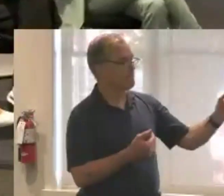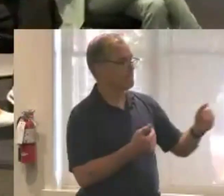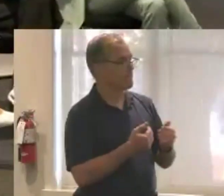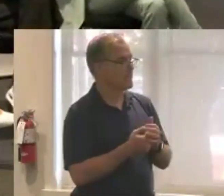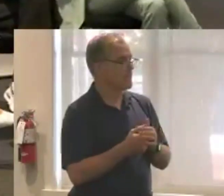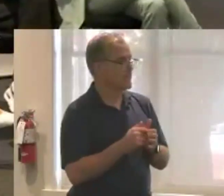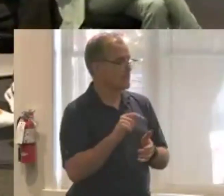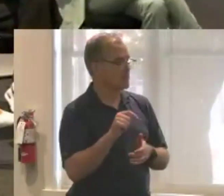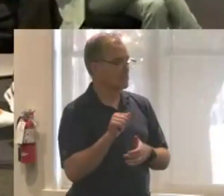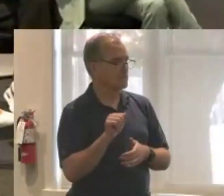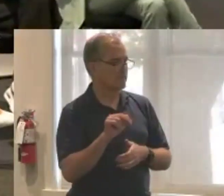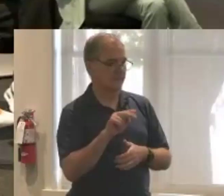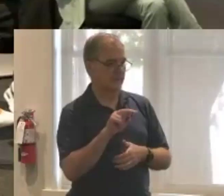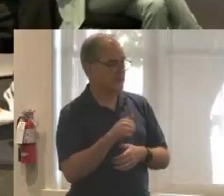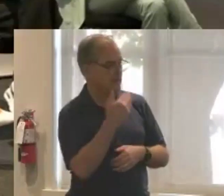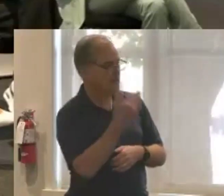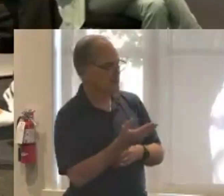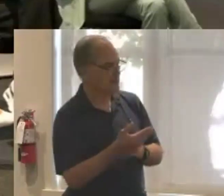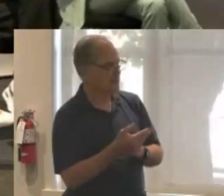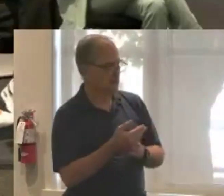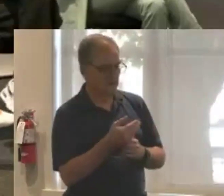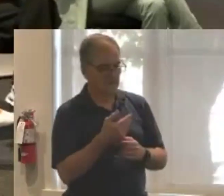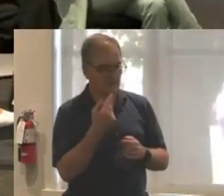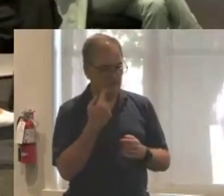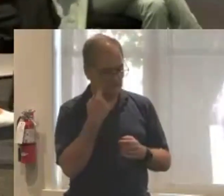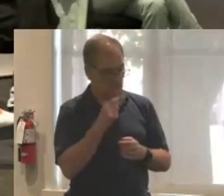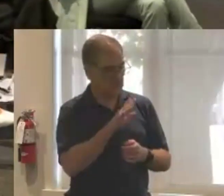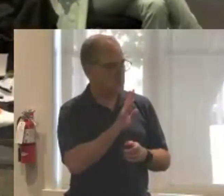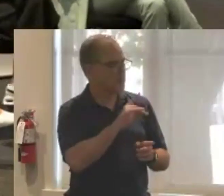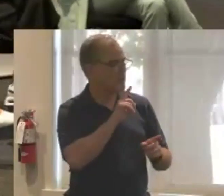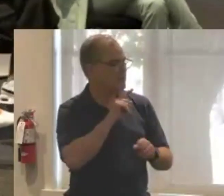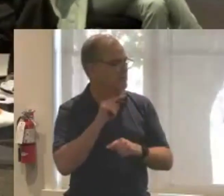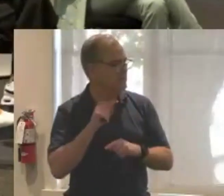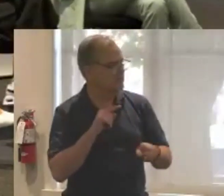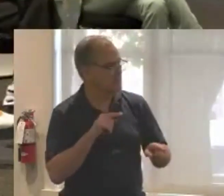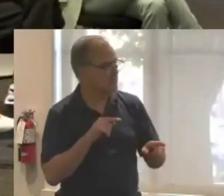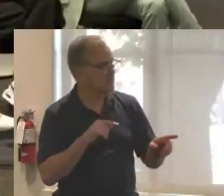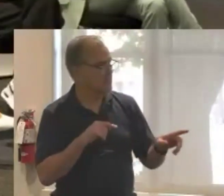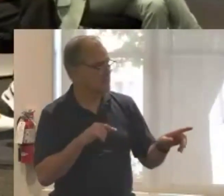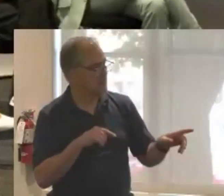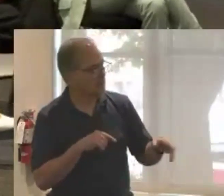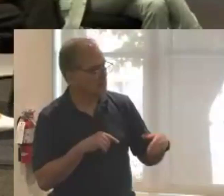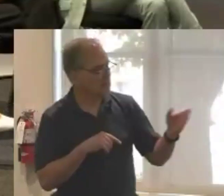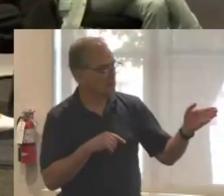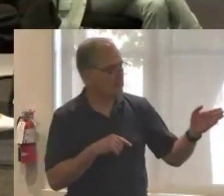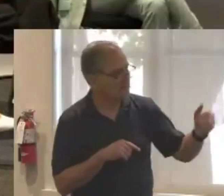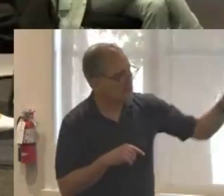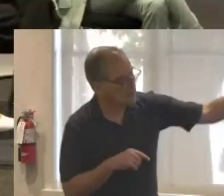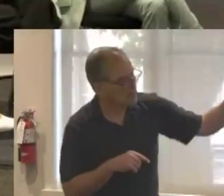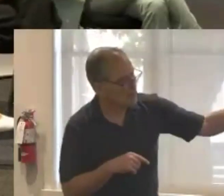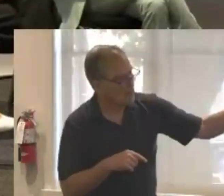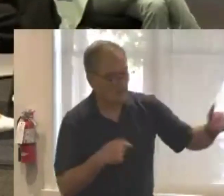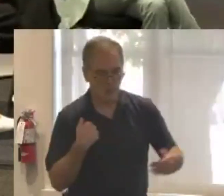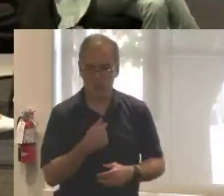time, we will try to address other some questions. No problem. So briefly, at Strides, we use a comprehensive approach